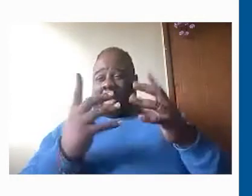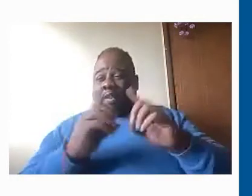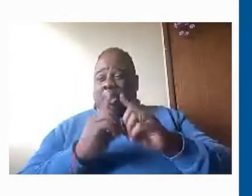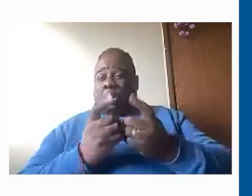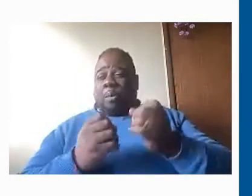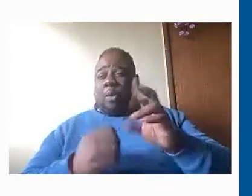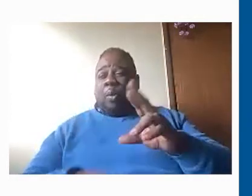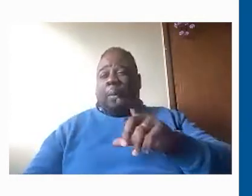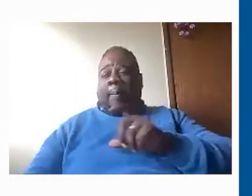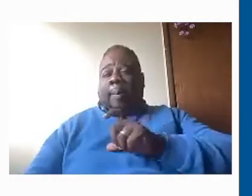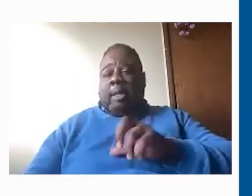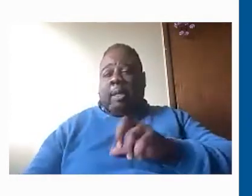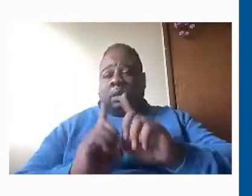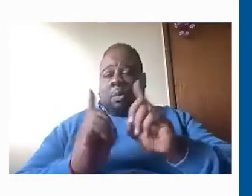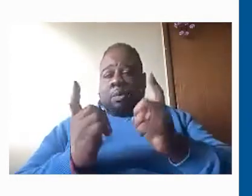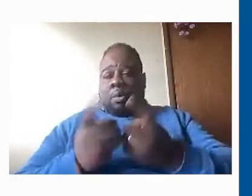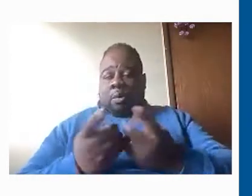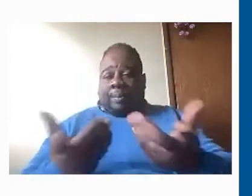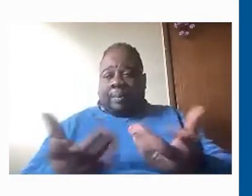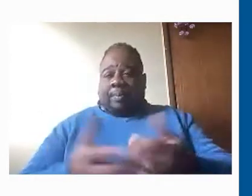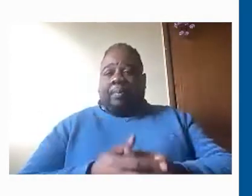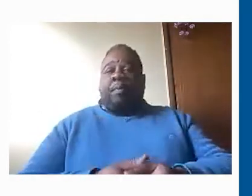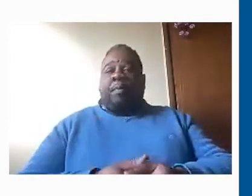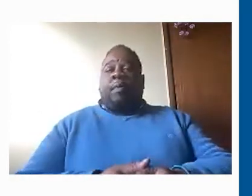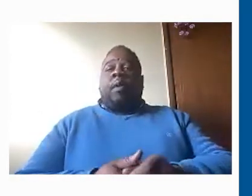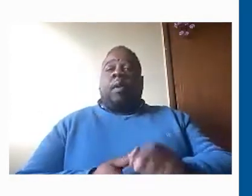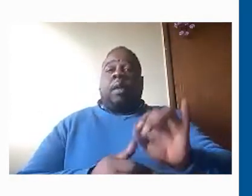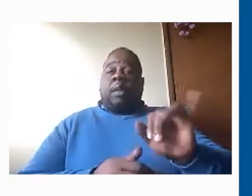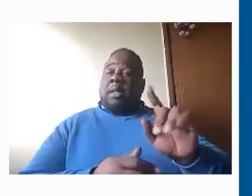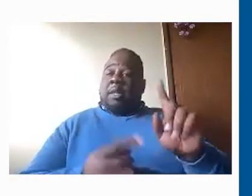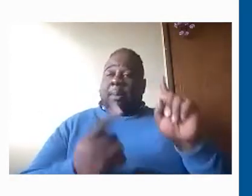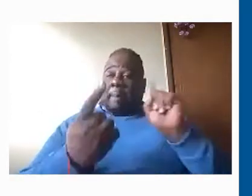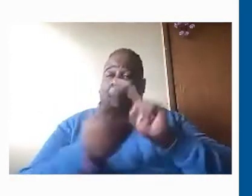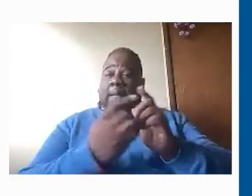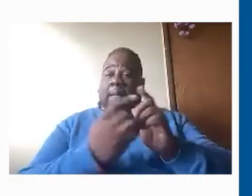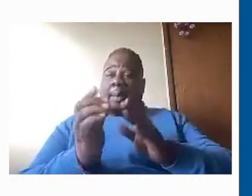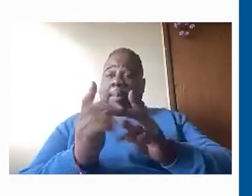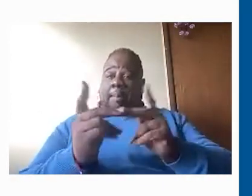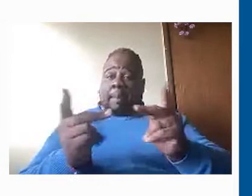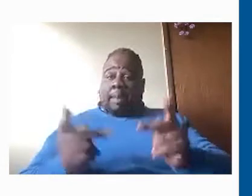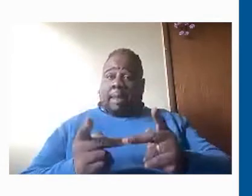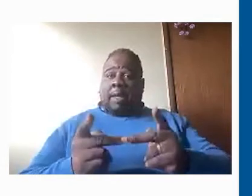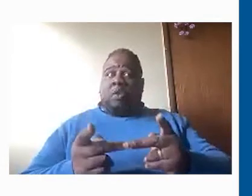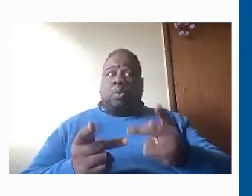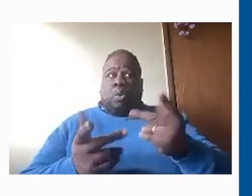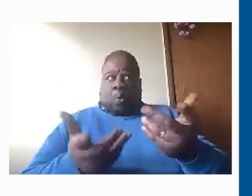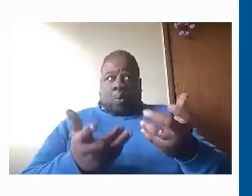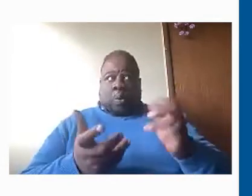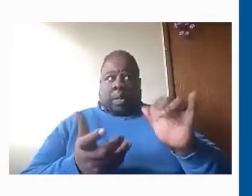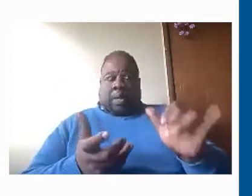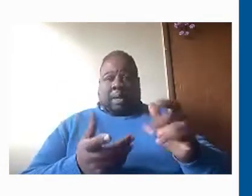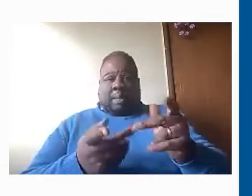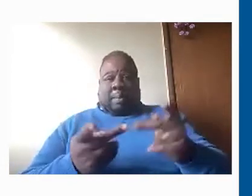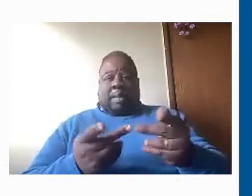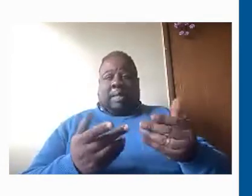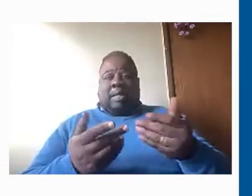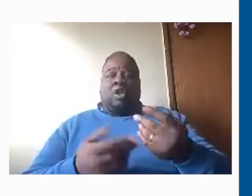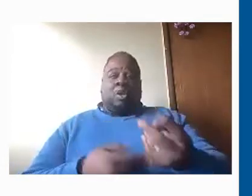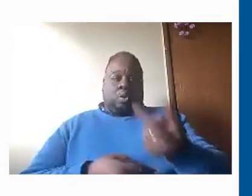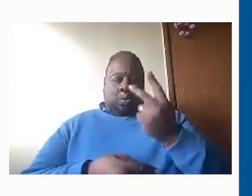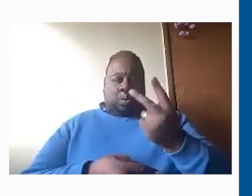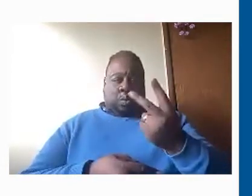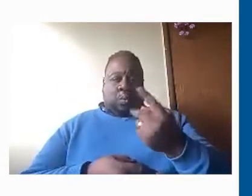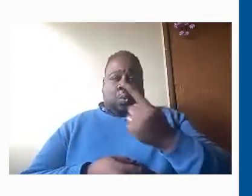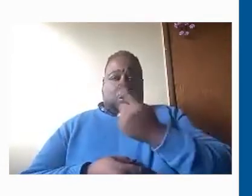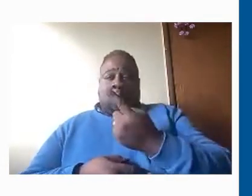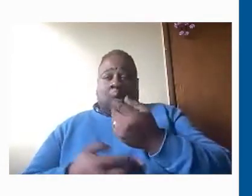emergency. And a meeting place can vary. You want to have a meeting place that's near and one that's a little bit further away. So if it's near